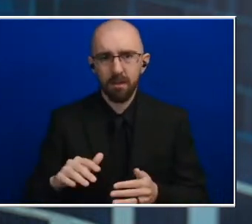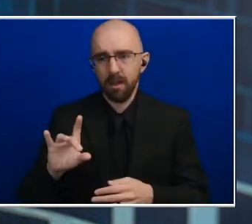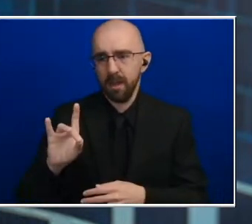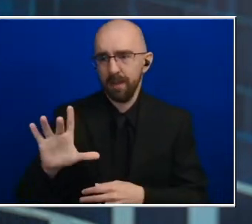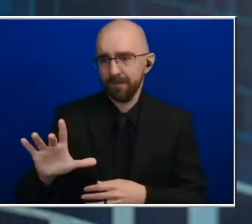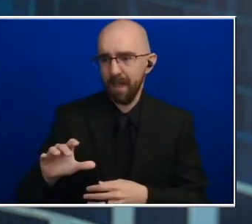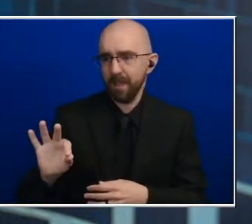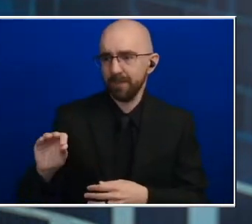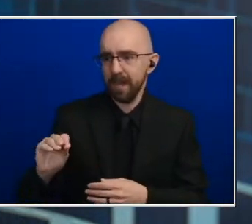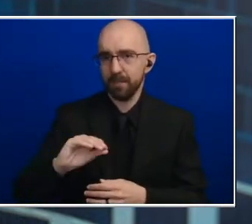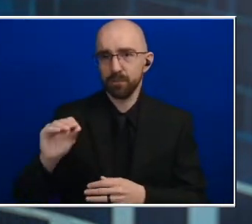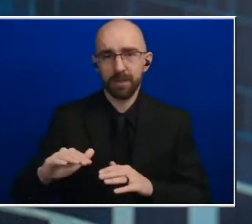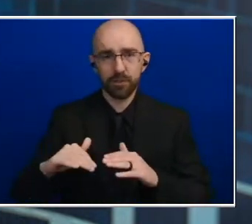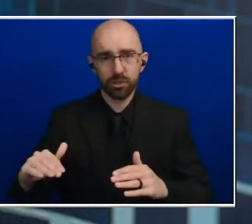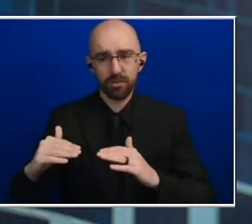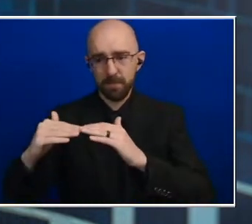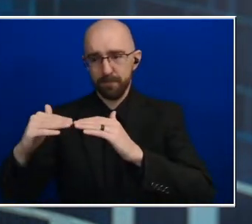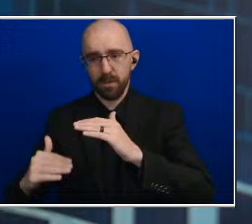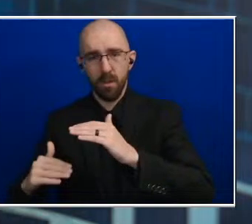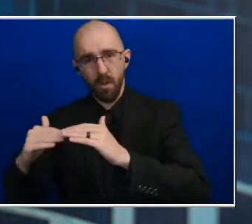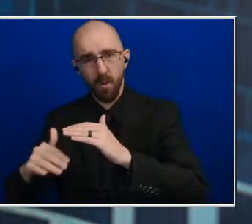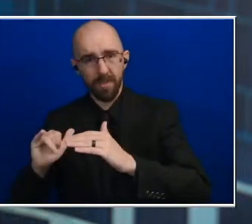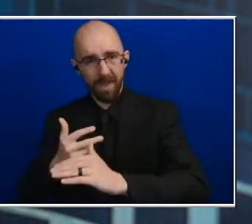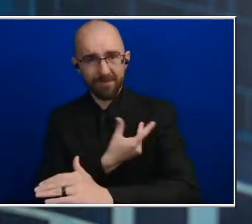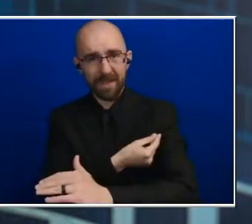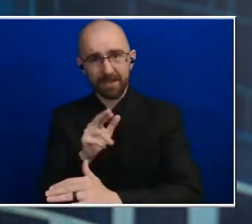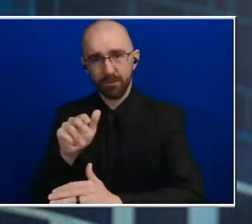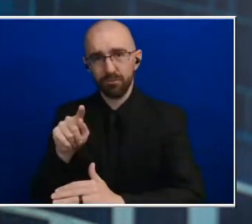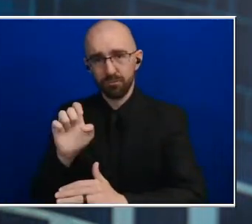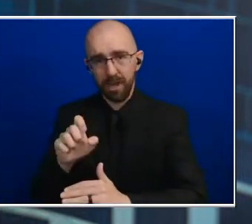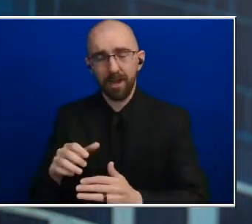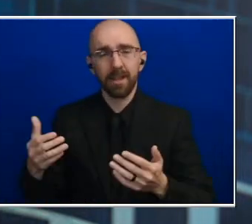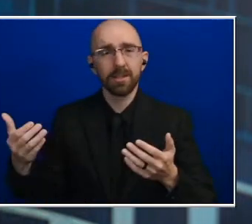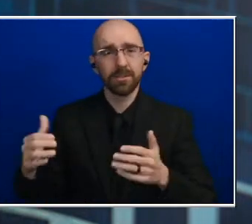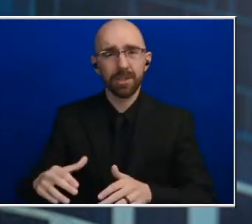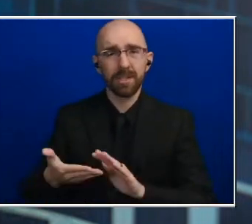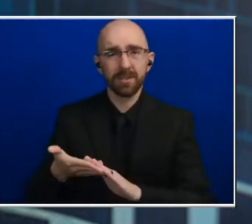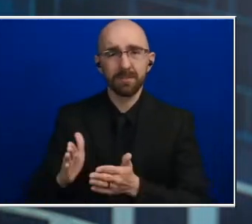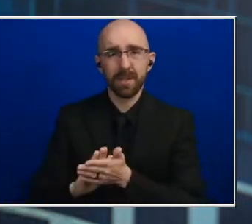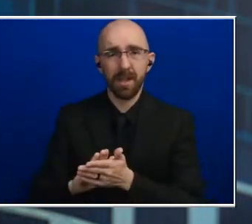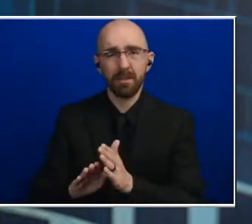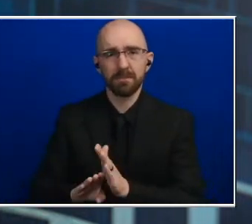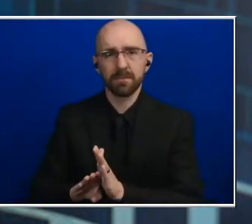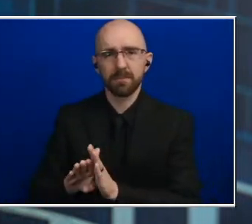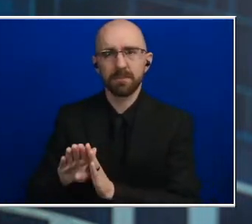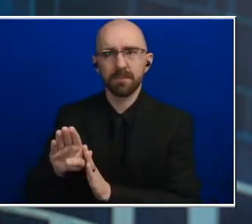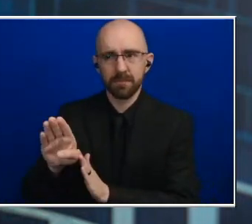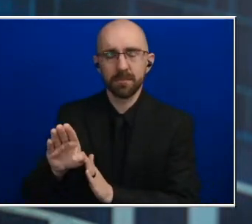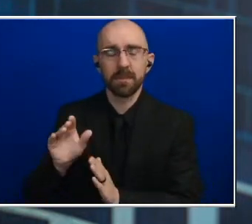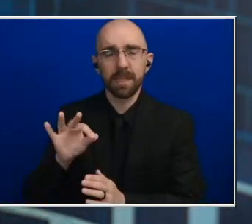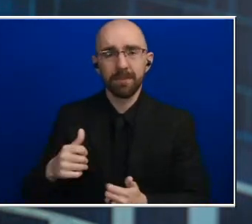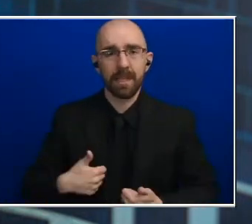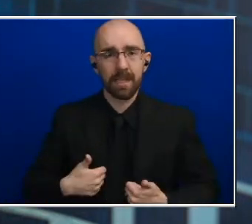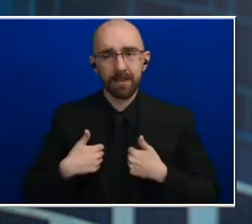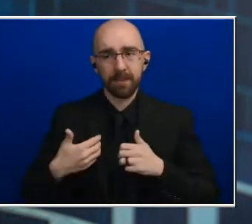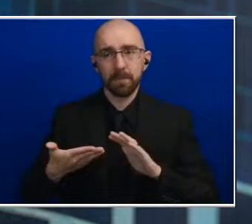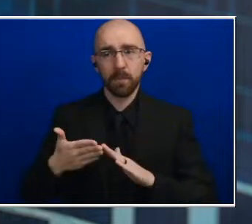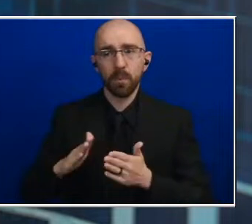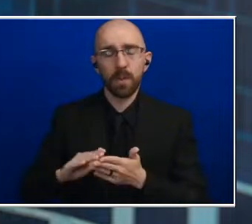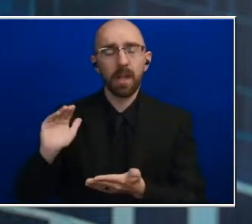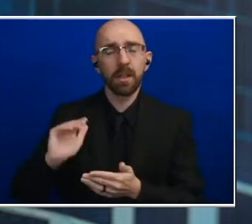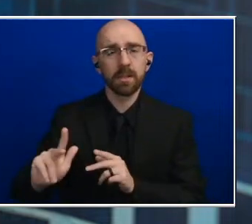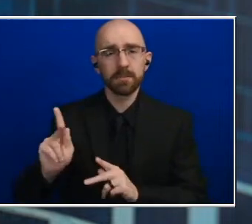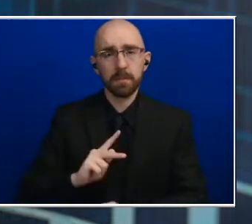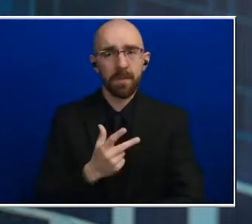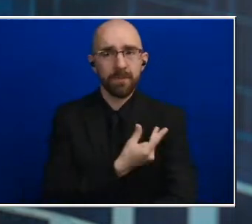being vaccinated, then the odds begin to rise. And so if you live in a community where there are fewer people vaccinated or fewer kids